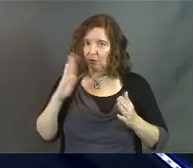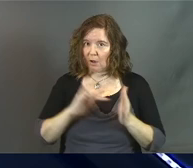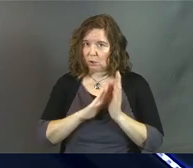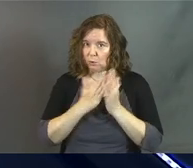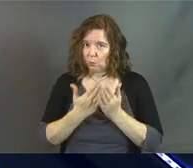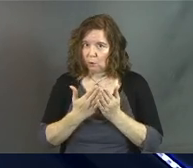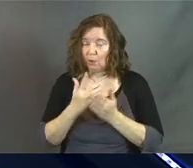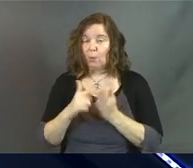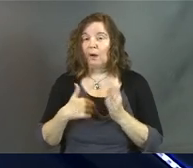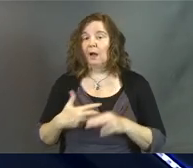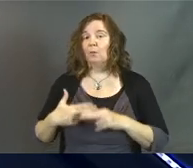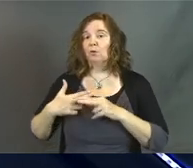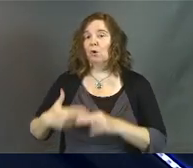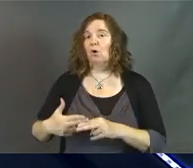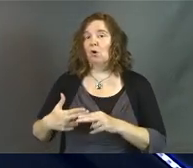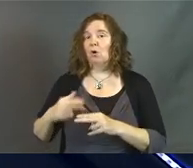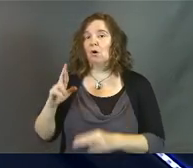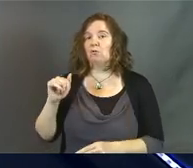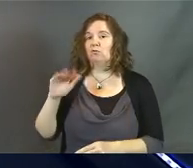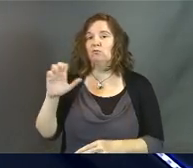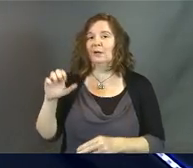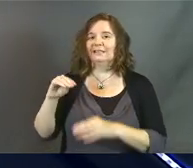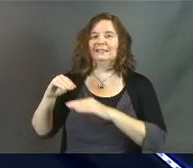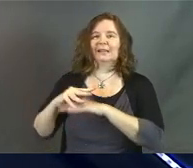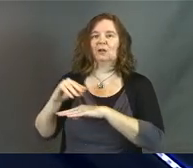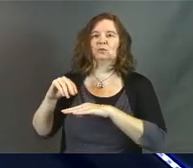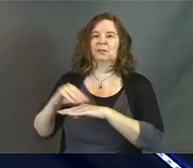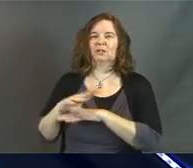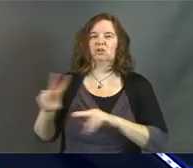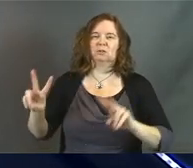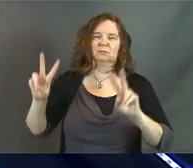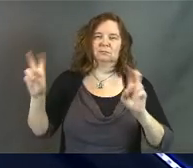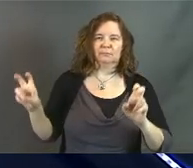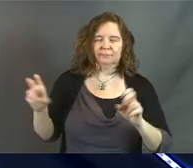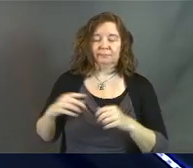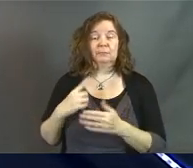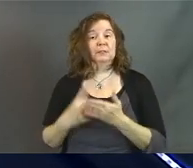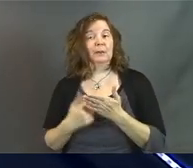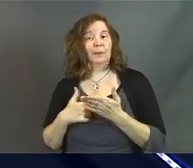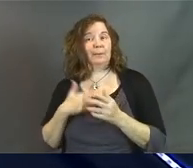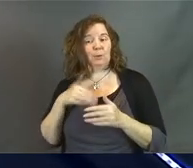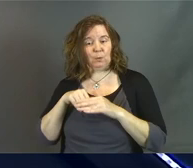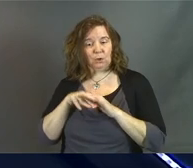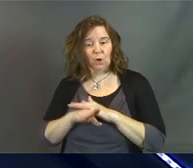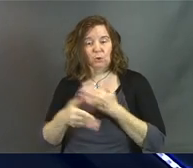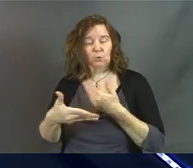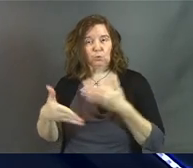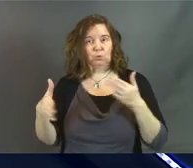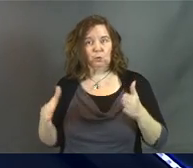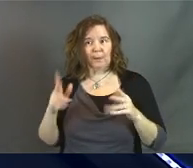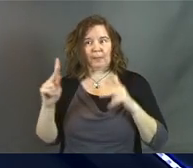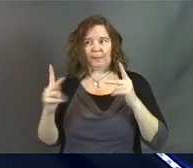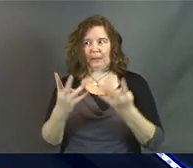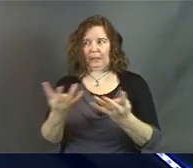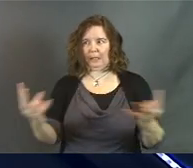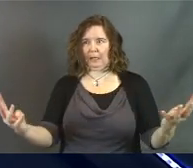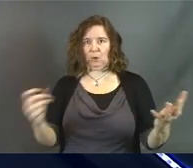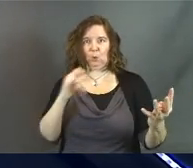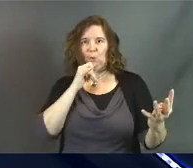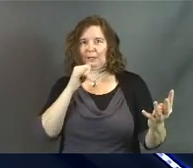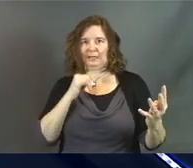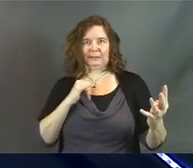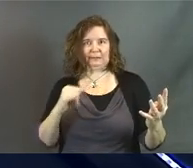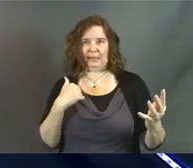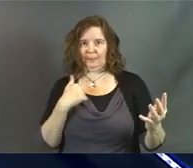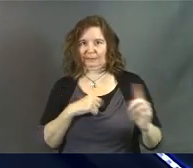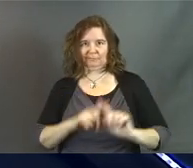word is what I would call a race consultation. Sometimes we walk into a room and there's people who are not like